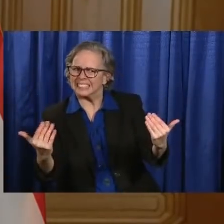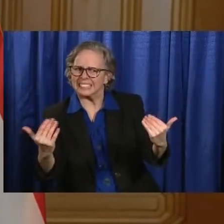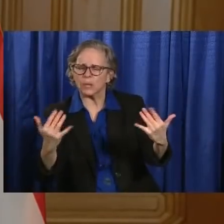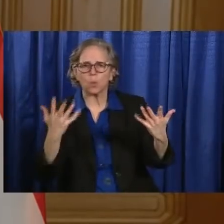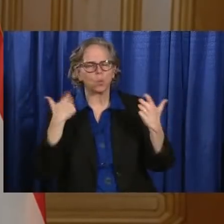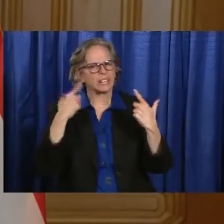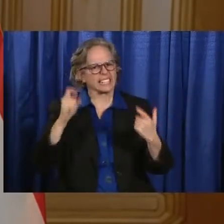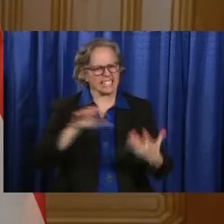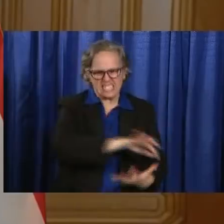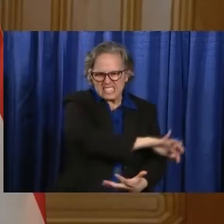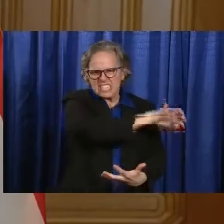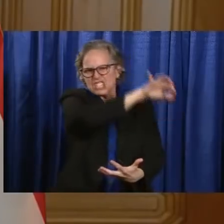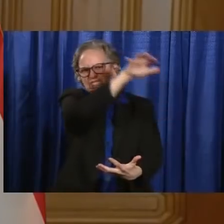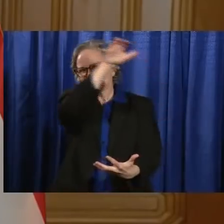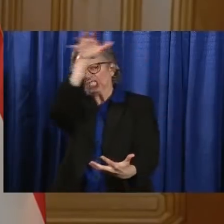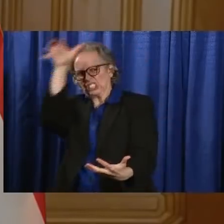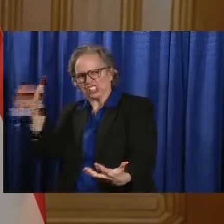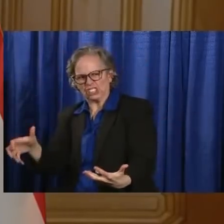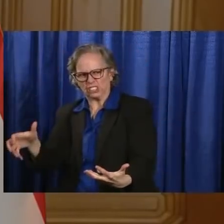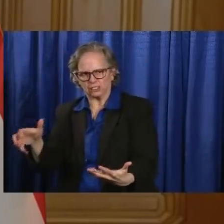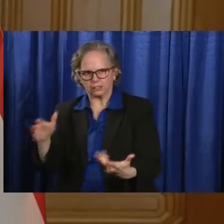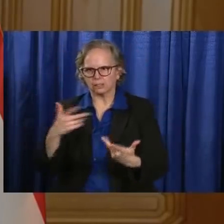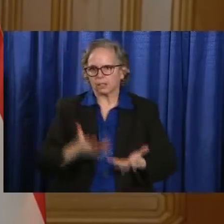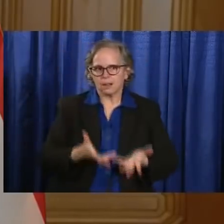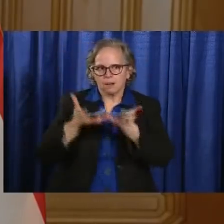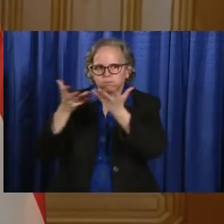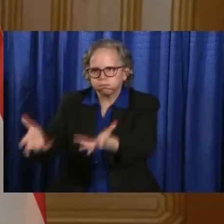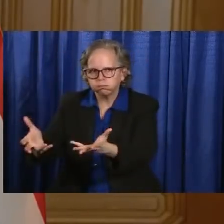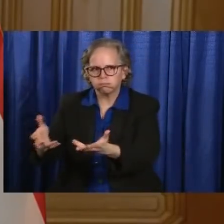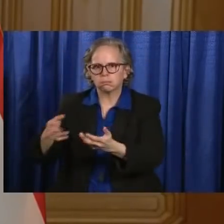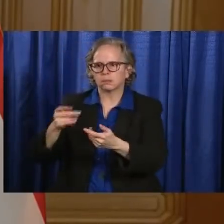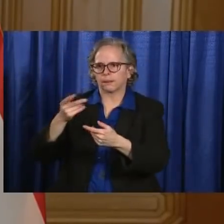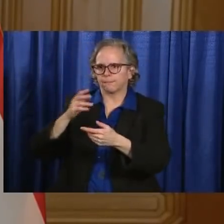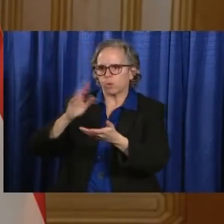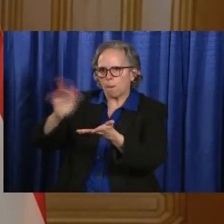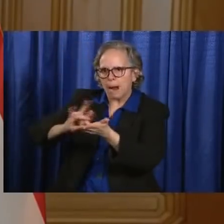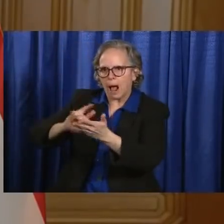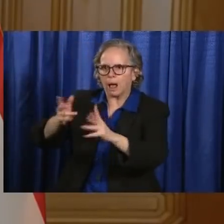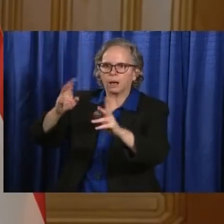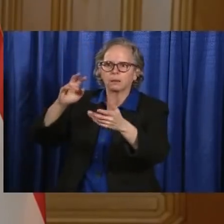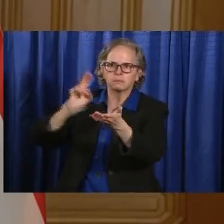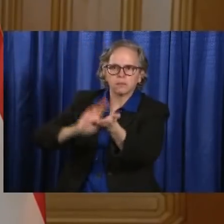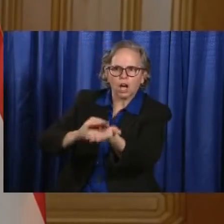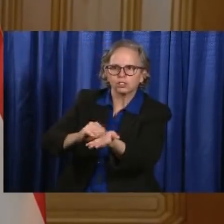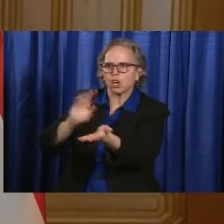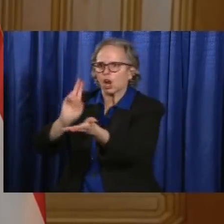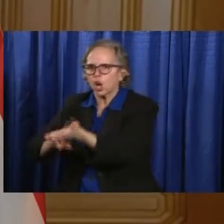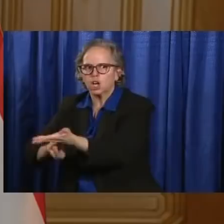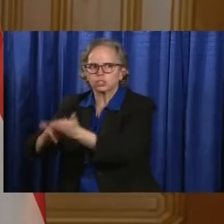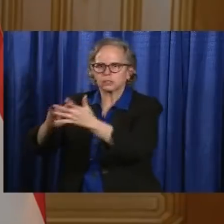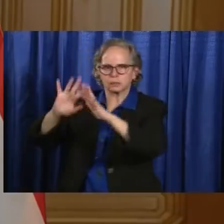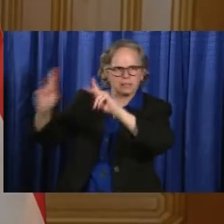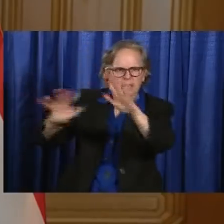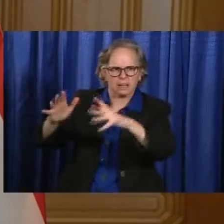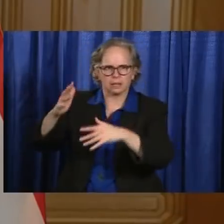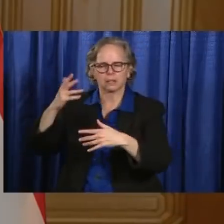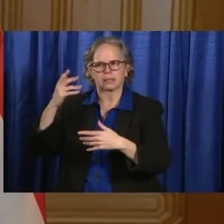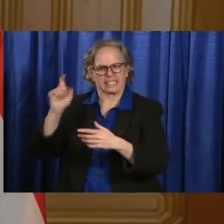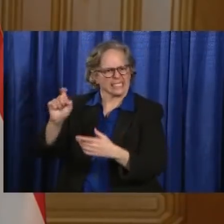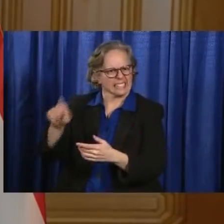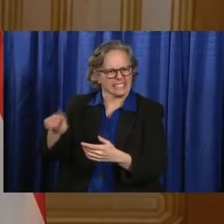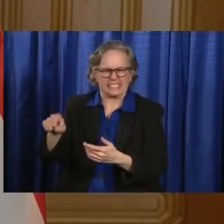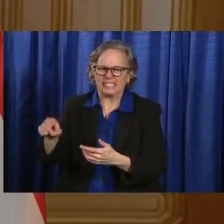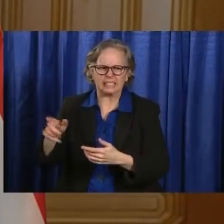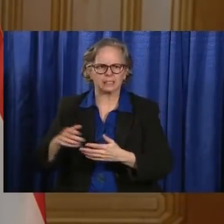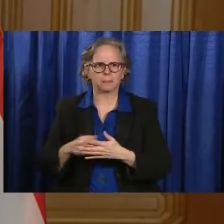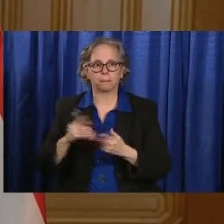can so that we can provide this help. And I know a number of people in the medical community, some of you working in nursing homes, maybe